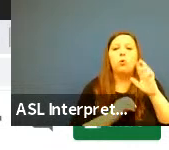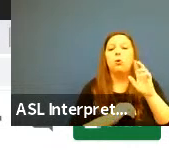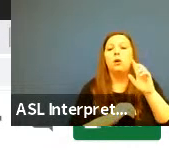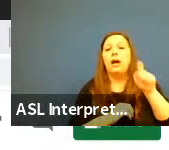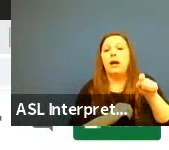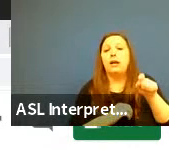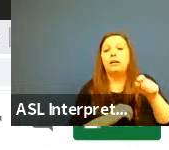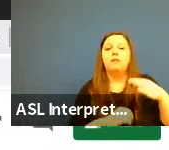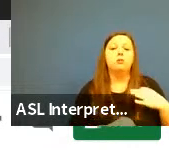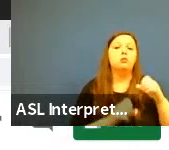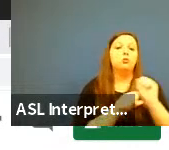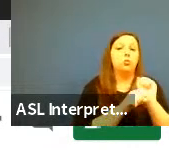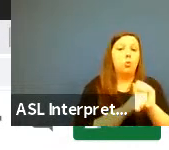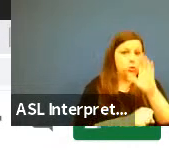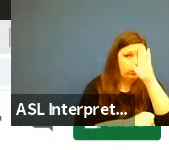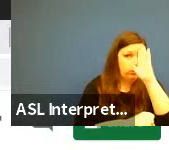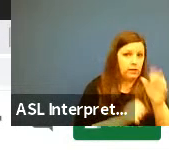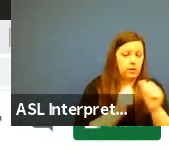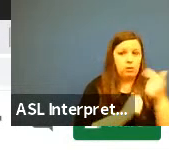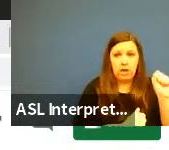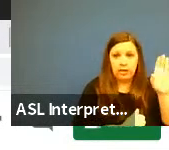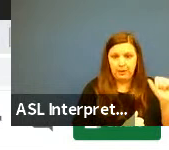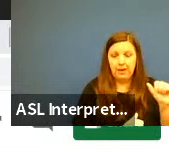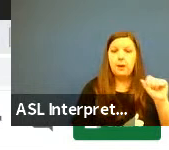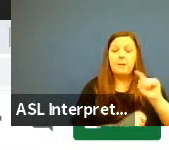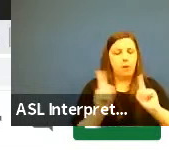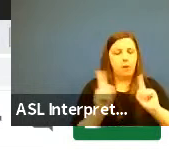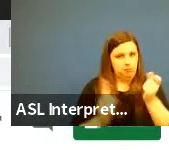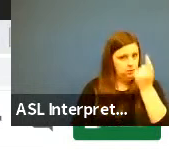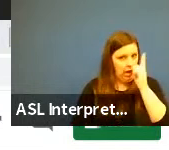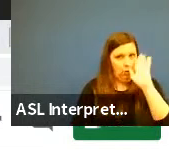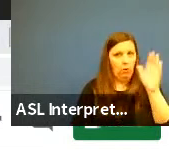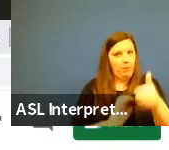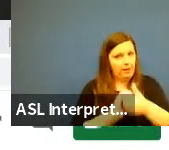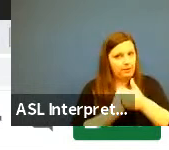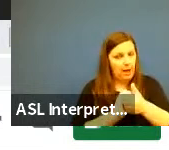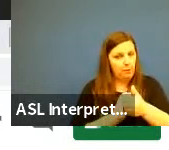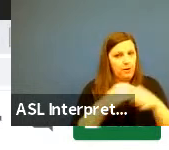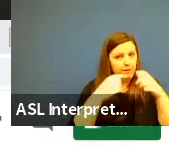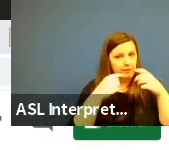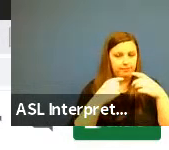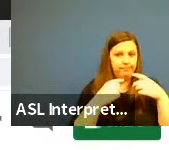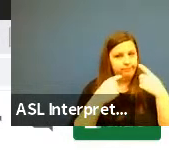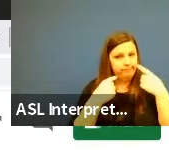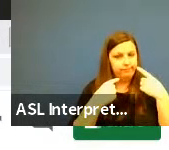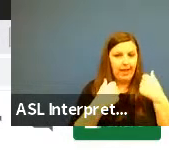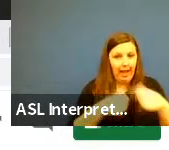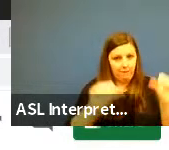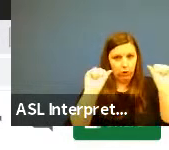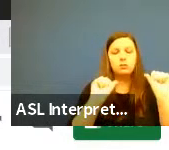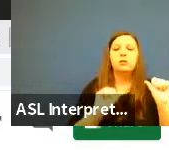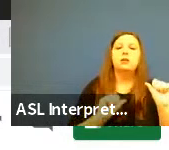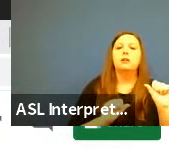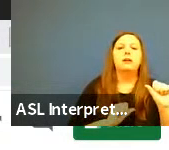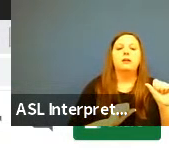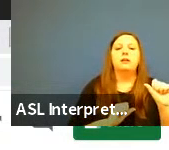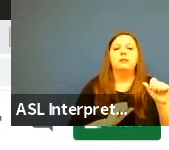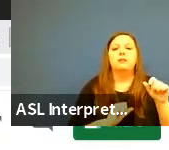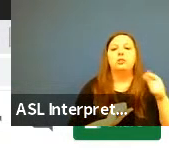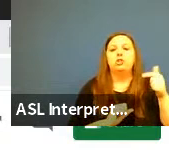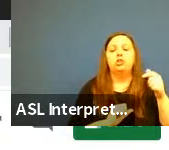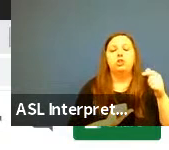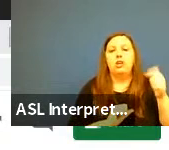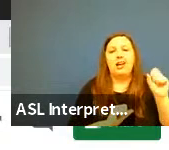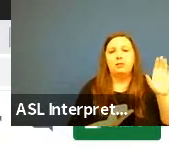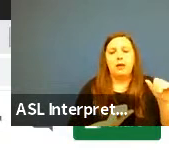help. Certainly is going to be a collaborative effort. And so I don't think they're just going to go off and create the survey, but they want to, you know, create